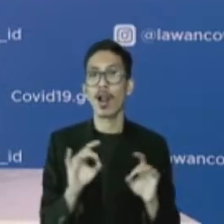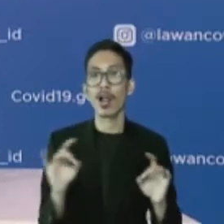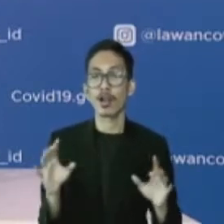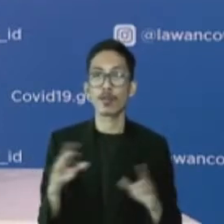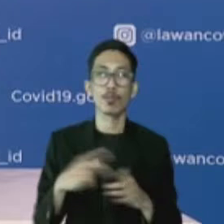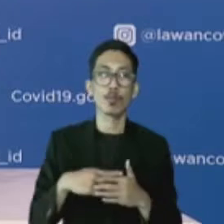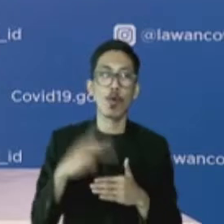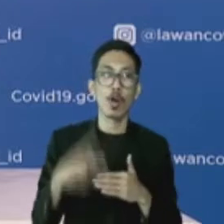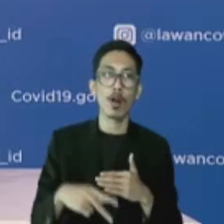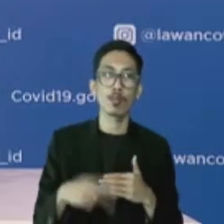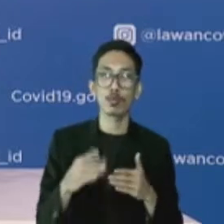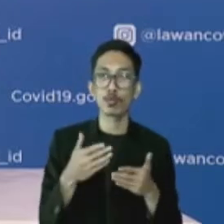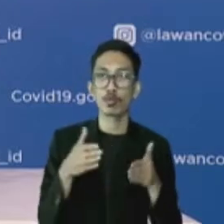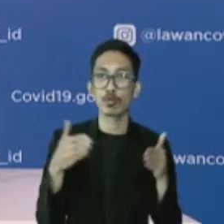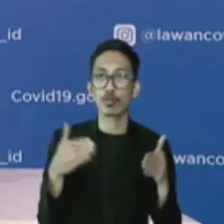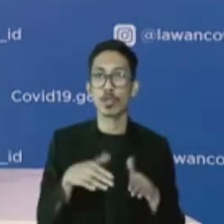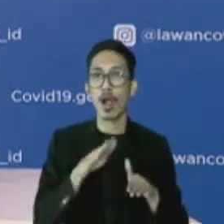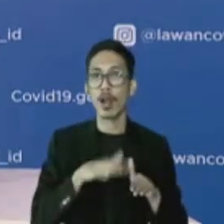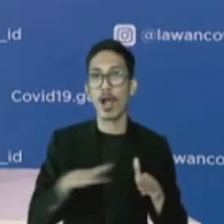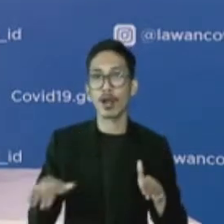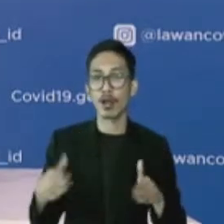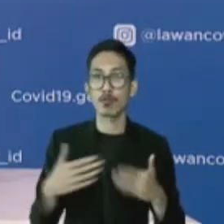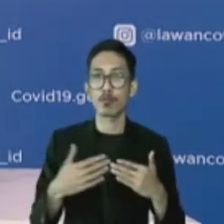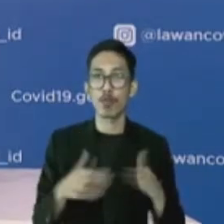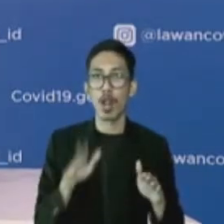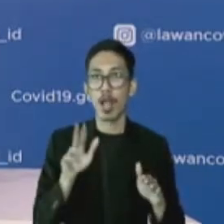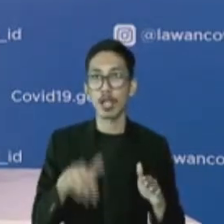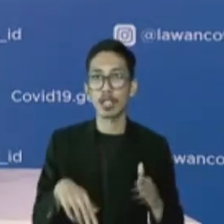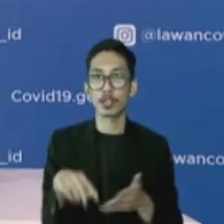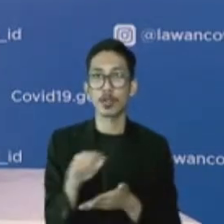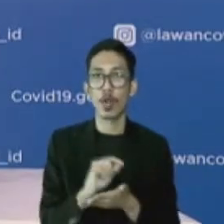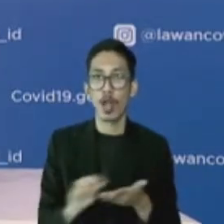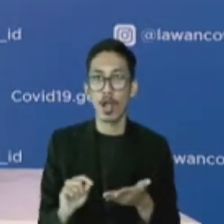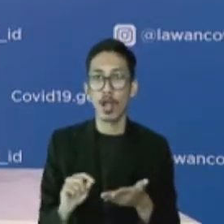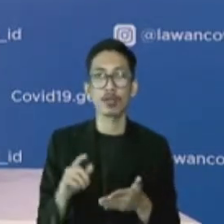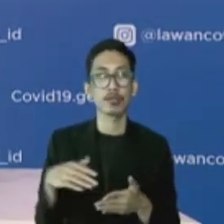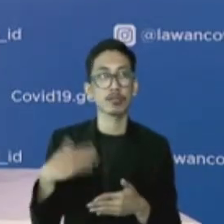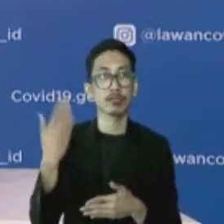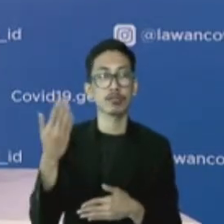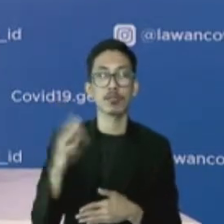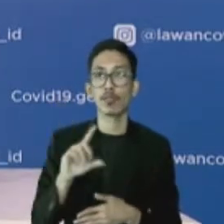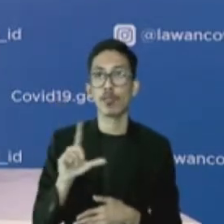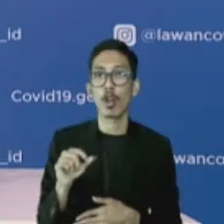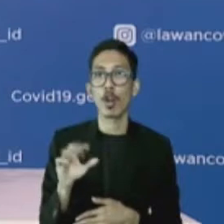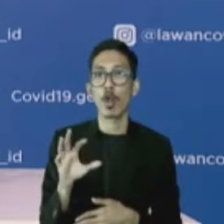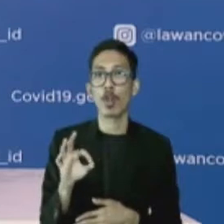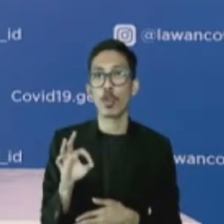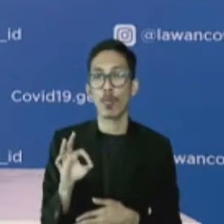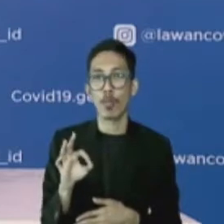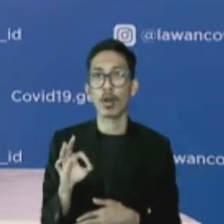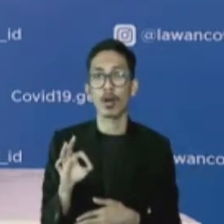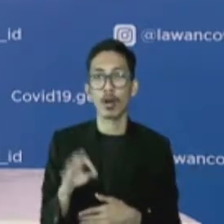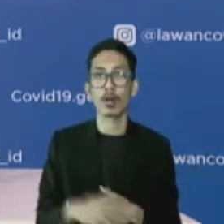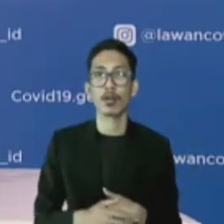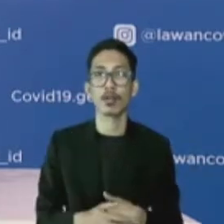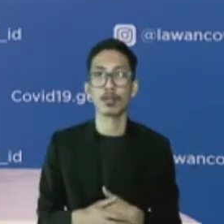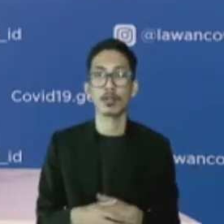for children. And as of October 18, 2021,